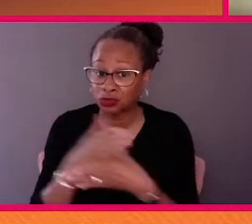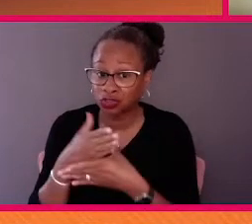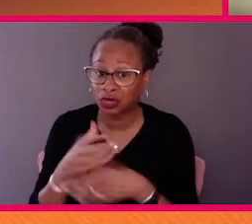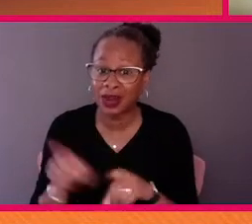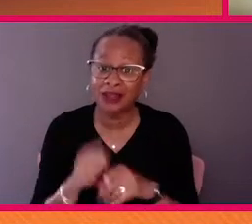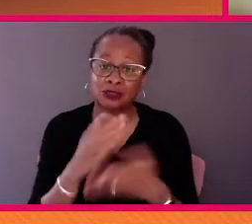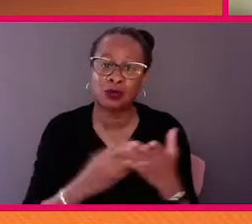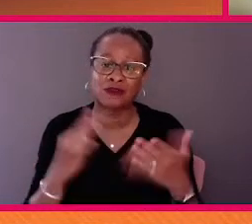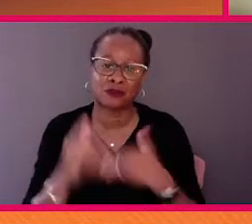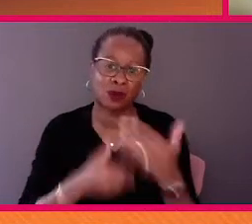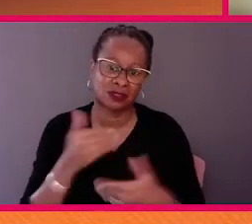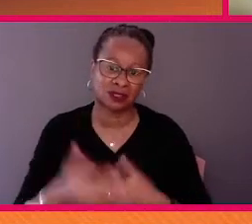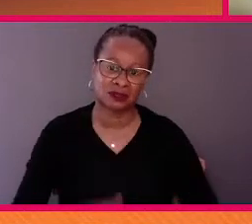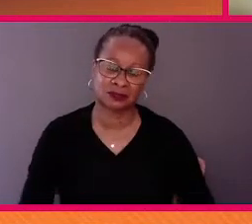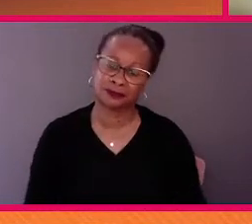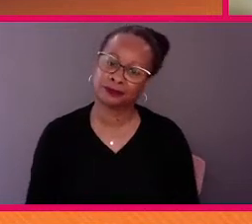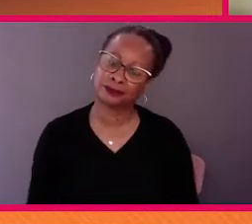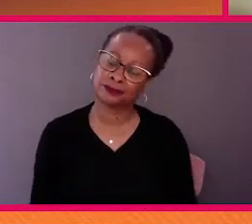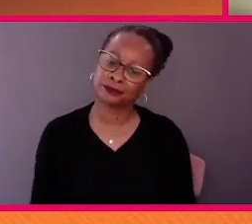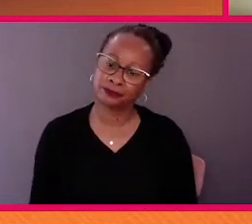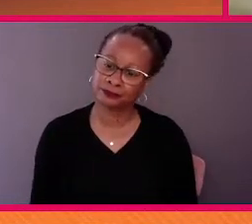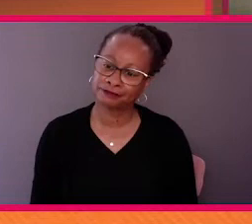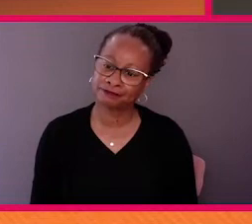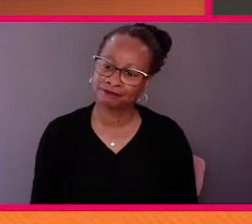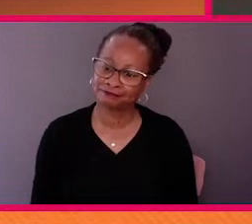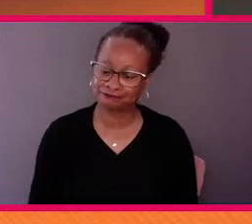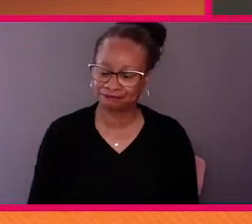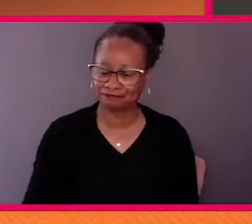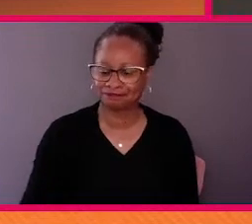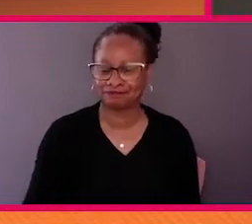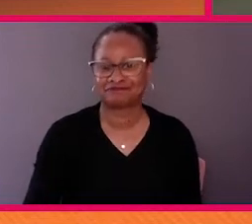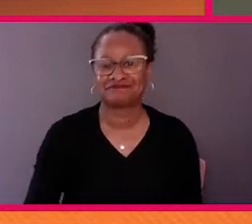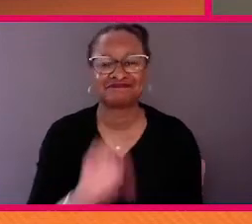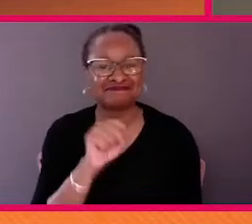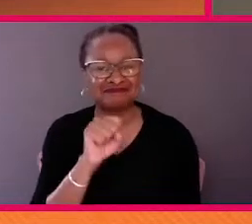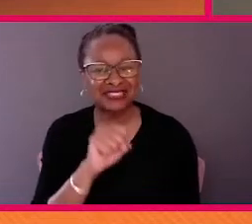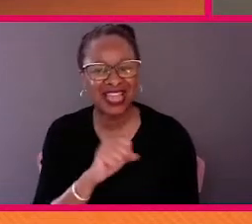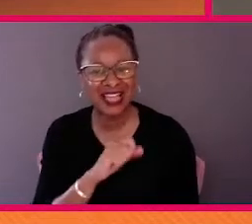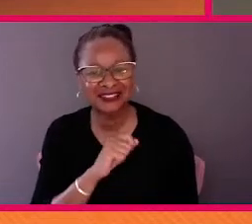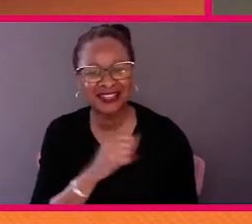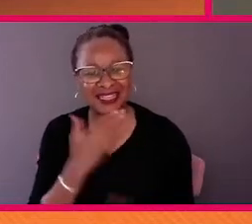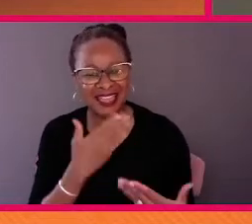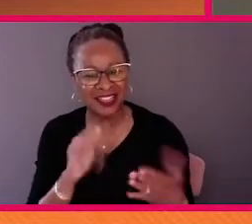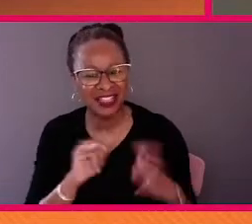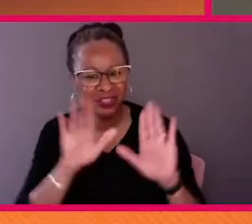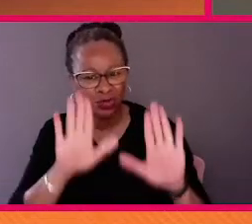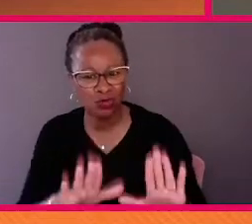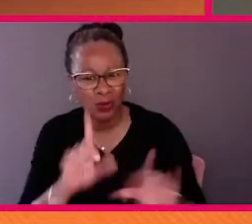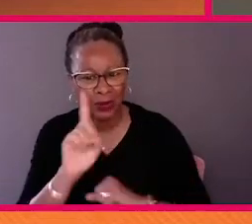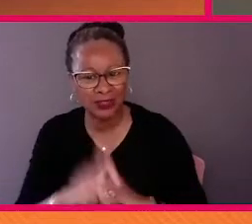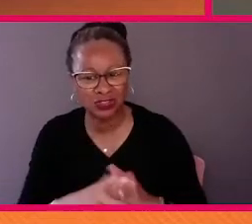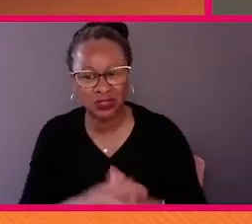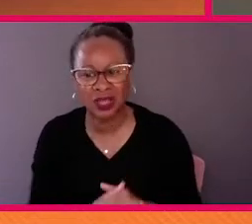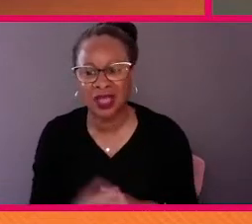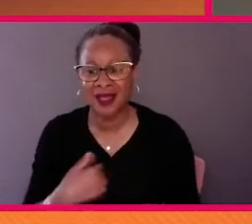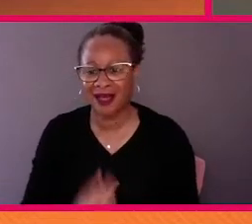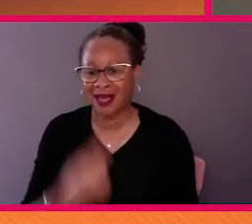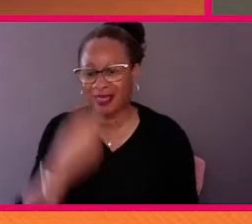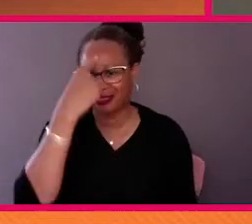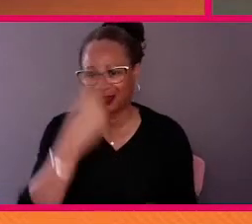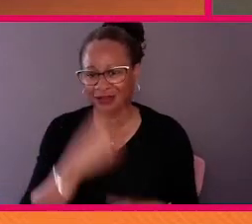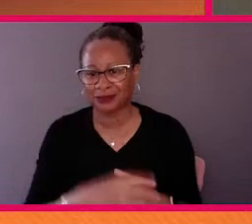process? Yeah, thank you. That's a really, really great question. I think